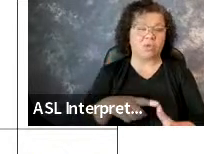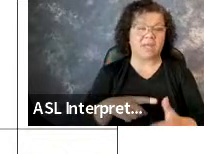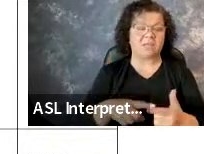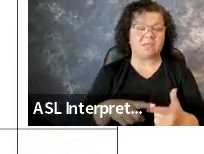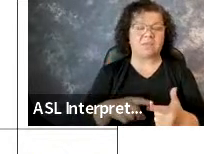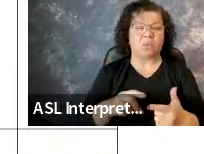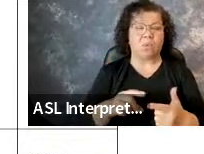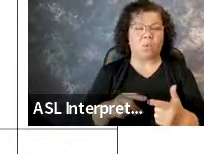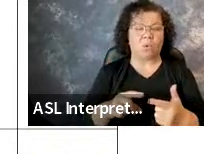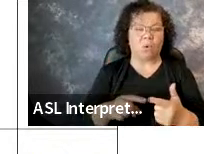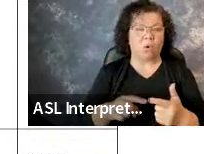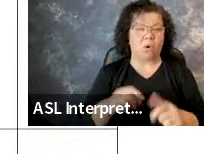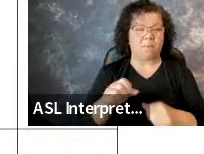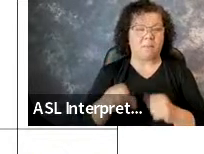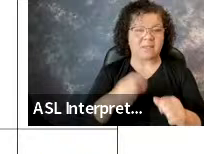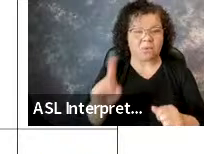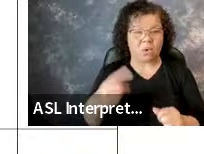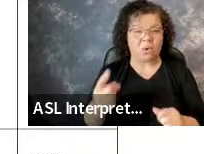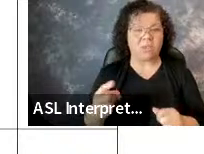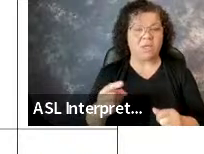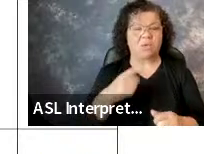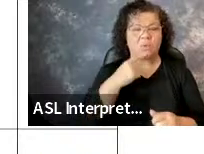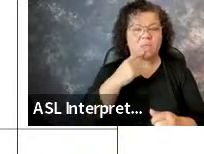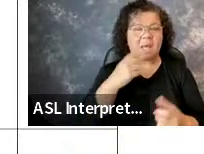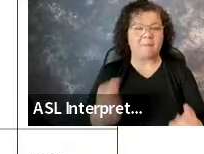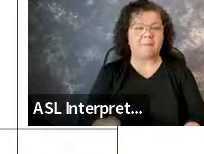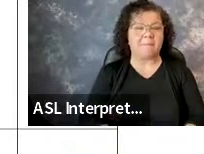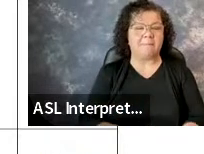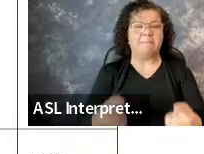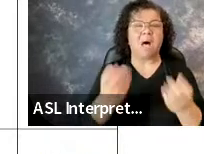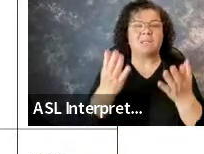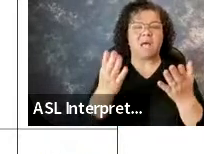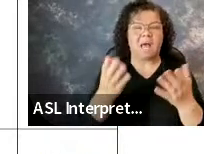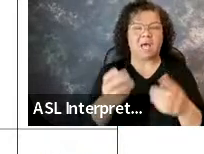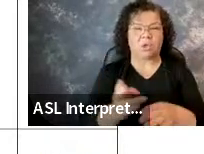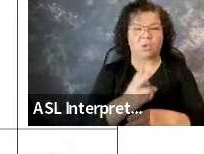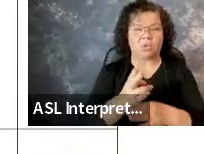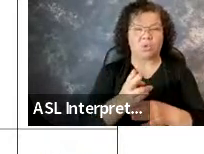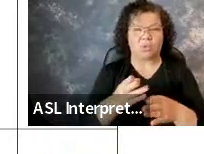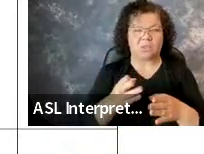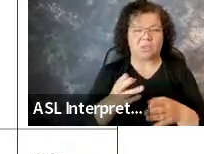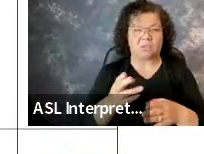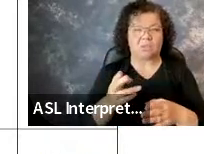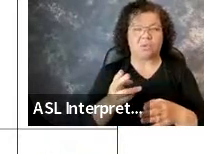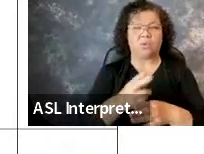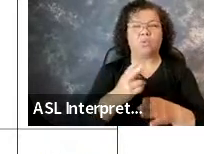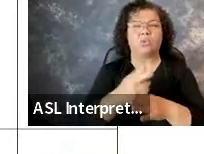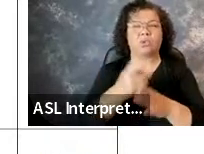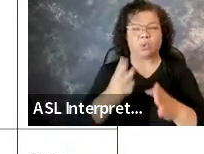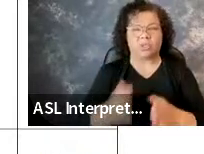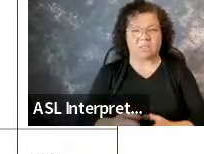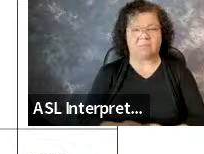change to multimodal users, because we heard that in one, we'll make that across the board.